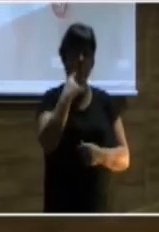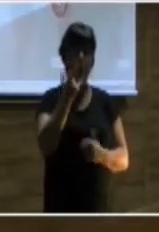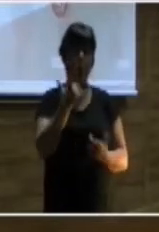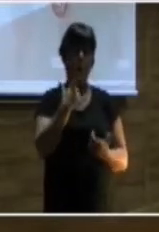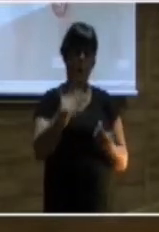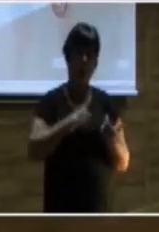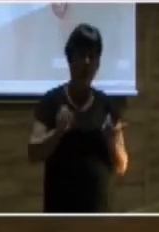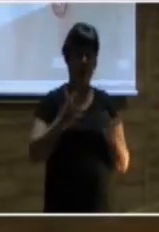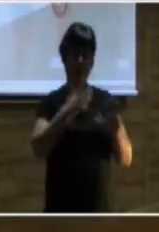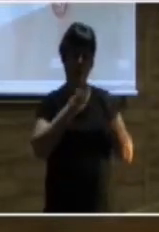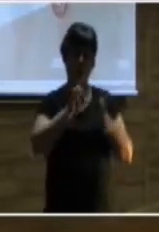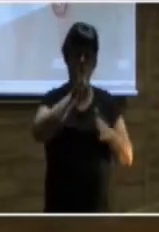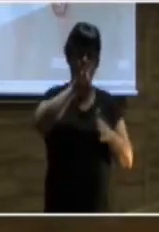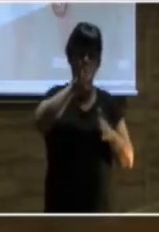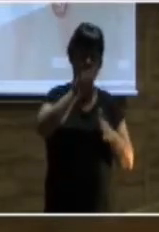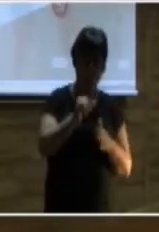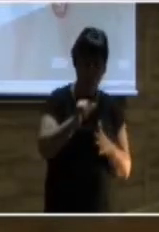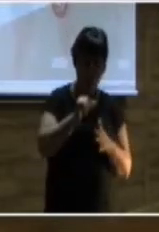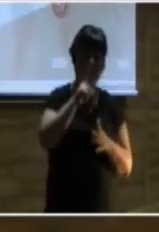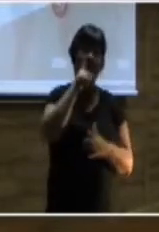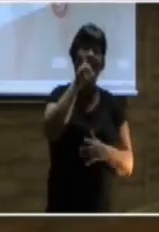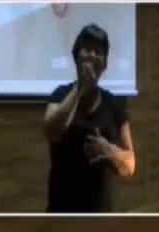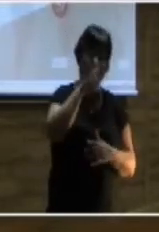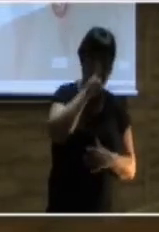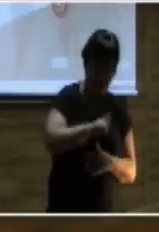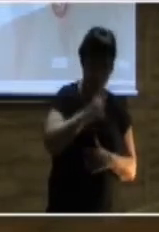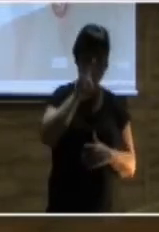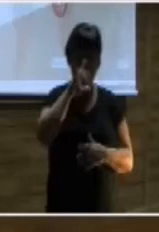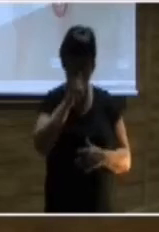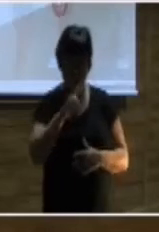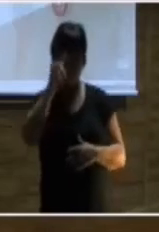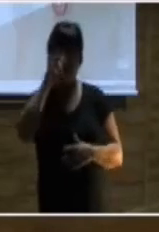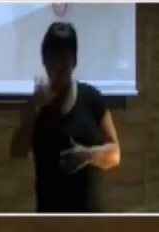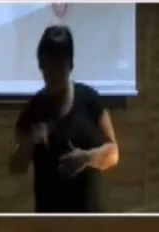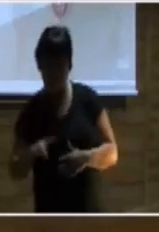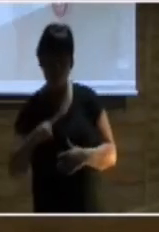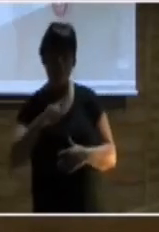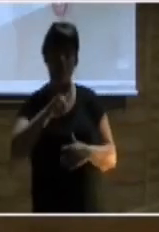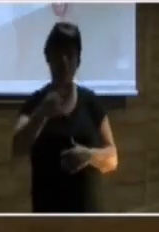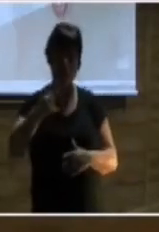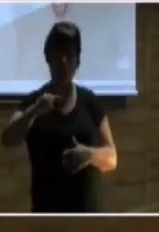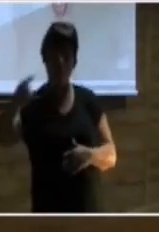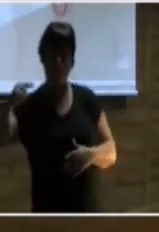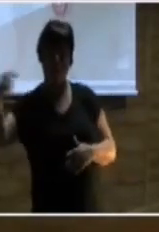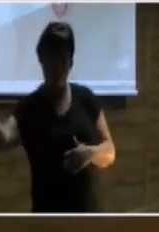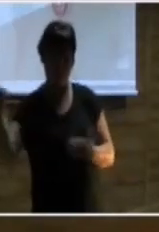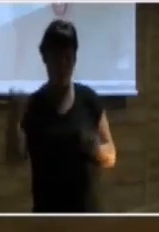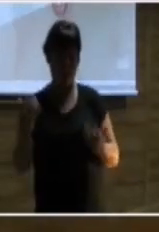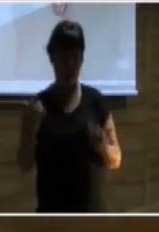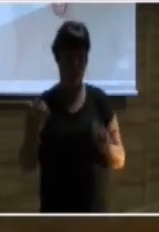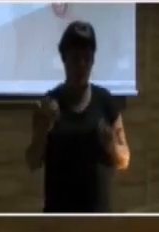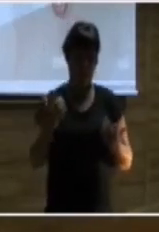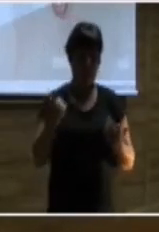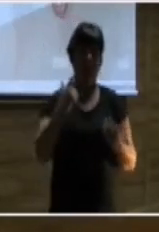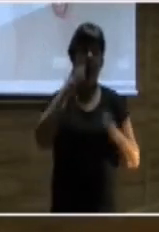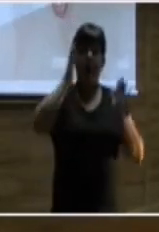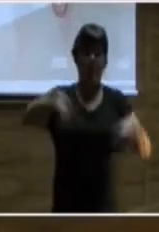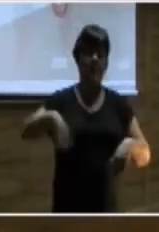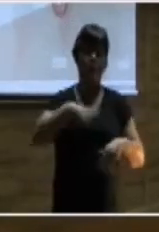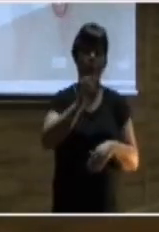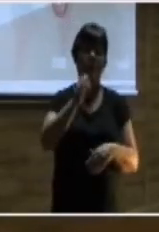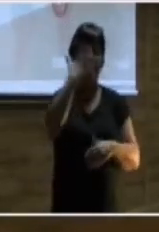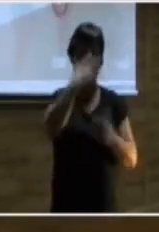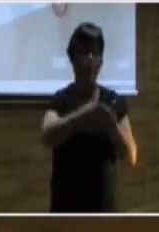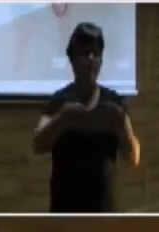131.5 million people by 2050. And if you look at the numbers, I'm going to talk a lot about numbers,